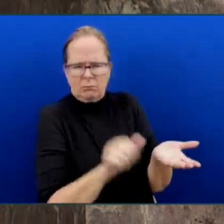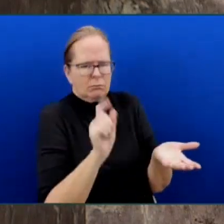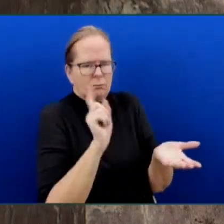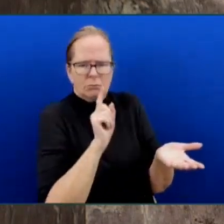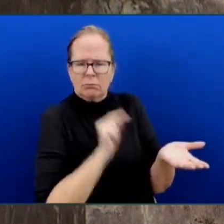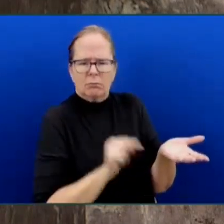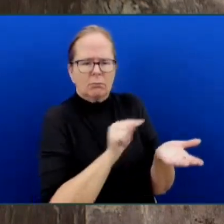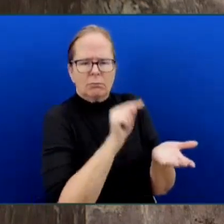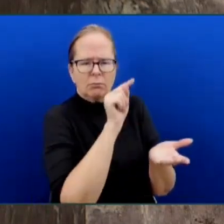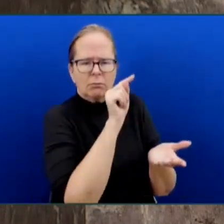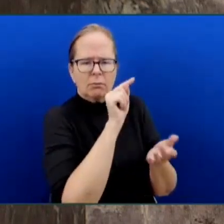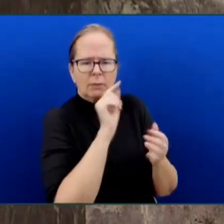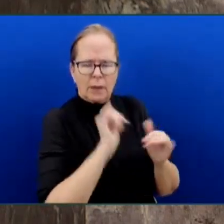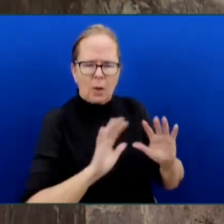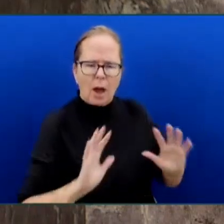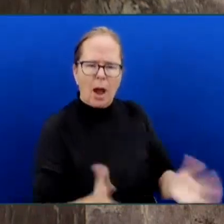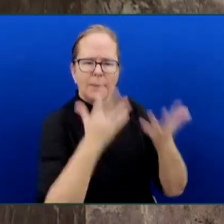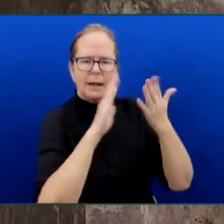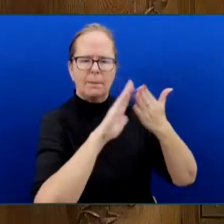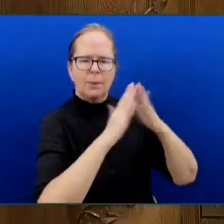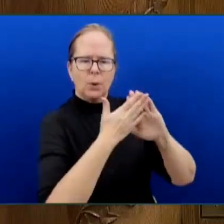going to continue to do that work.